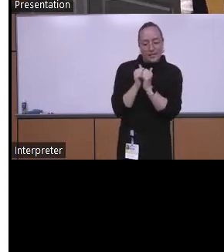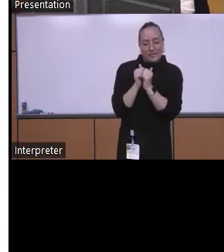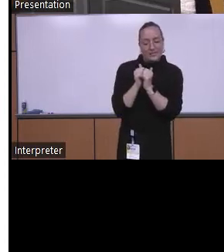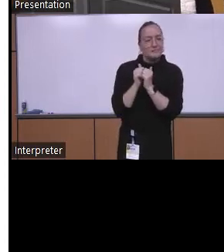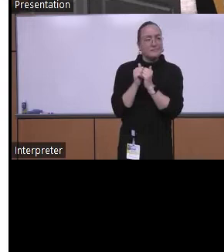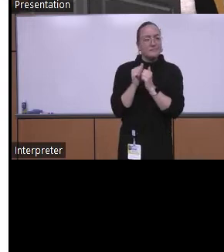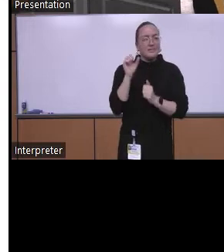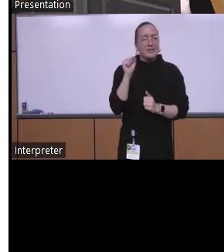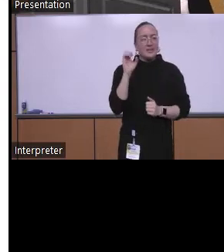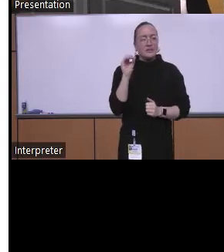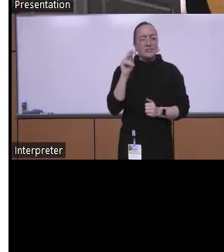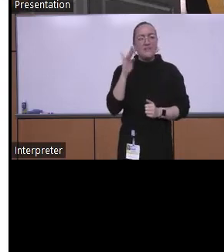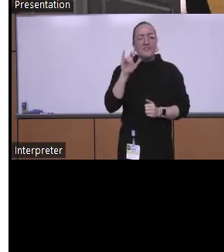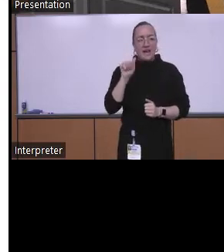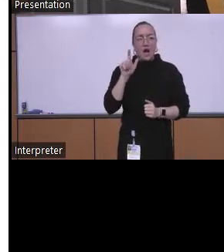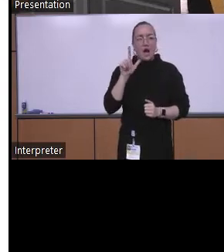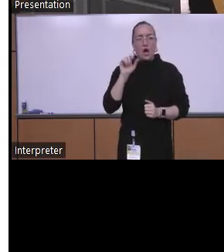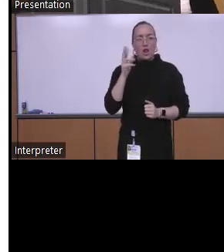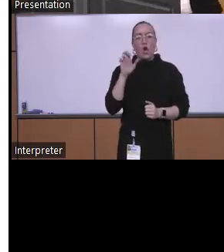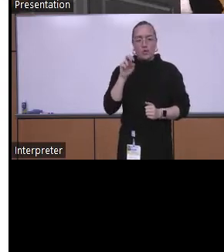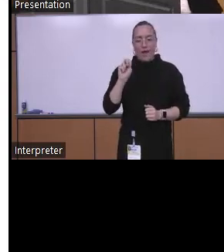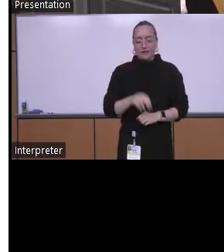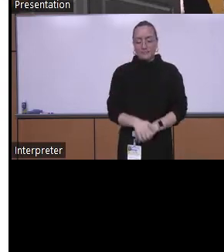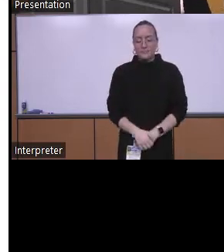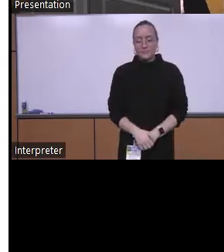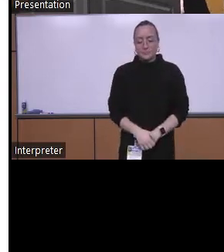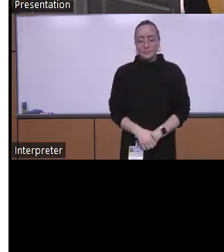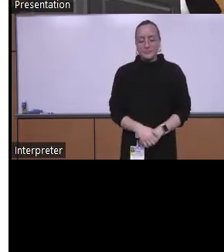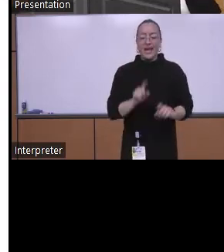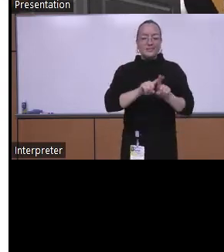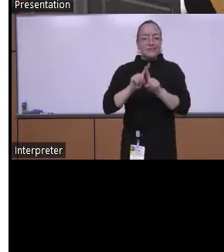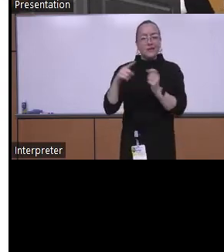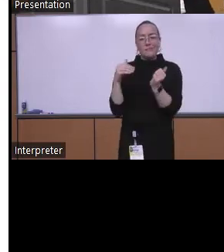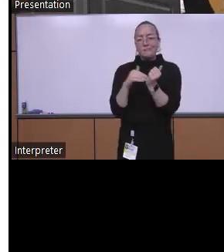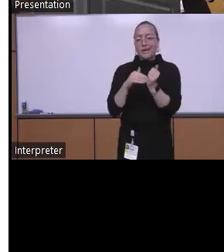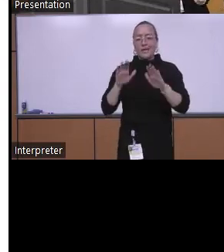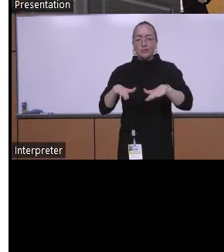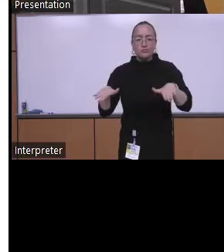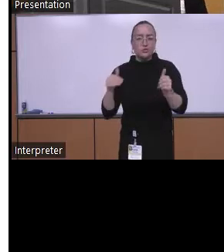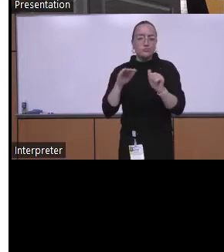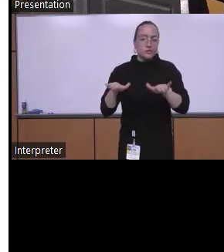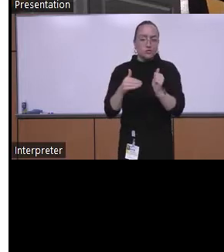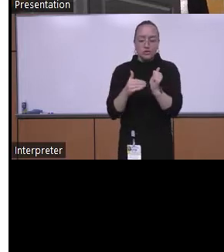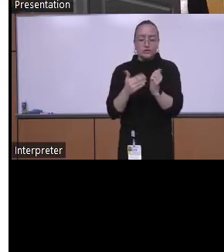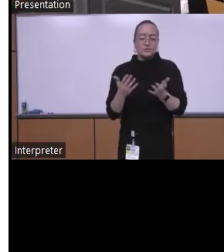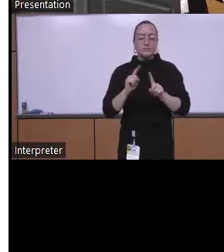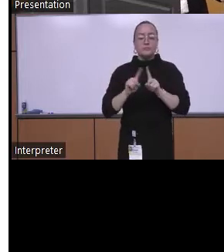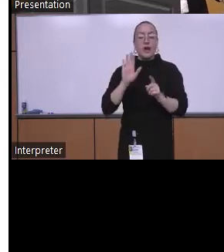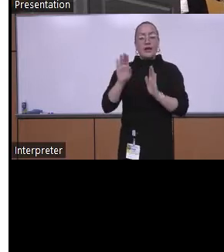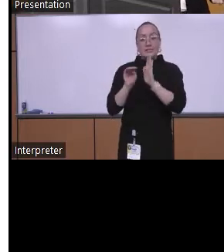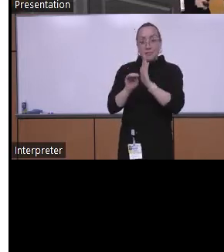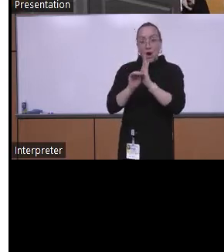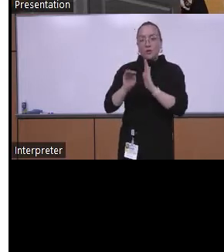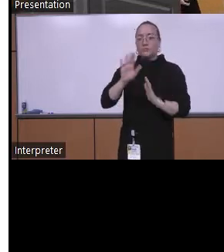And in New York City, he was a little bit of a semi-celebrity as far as, pediatricians who do child abuse might be. But his model was never widely